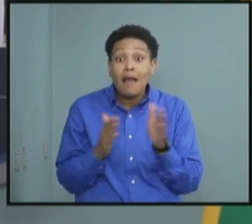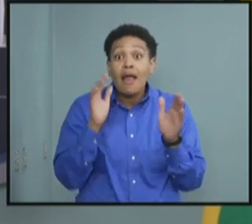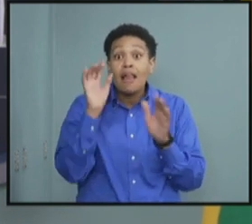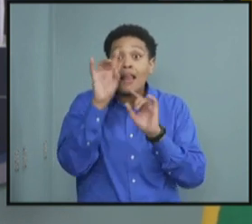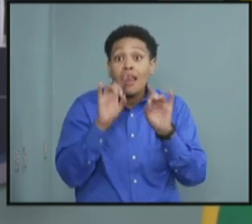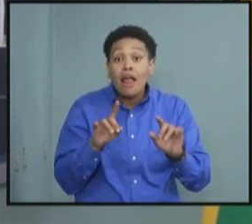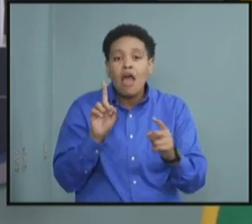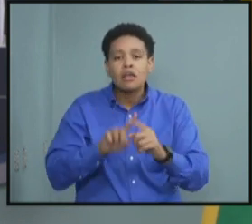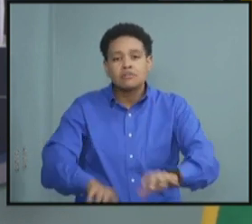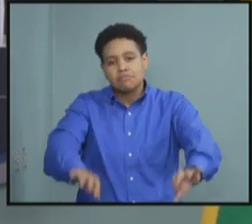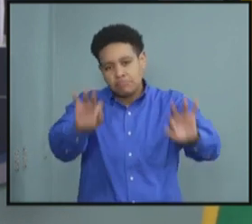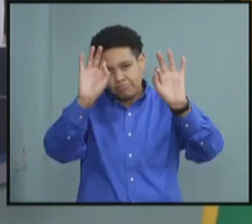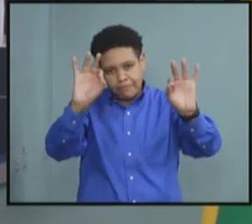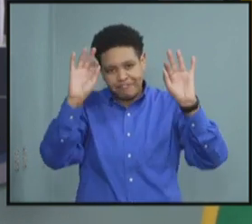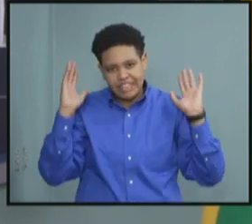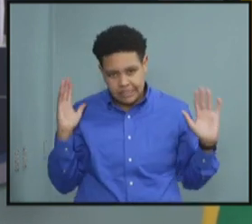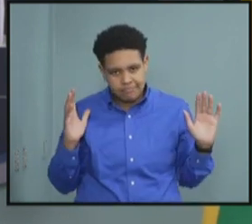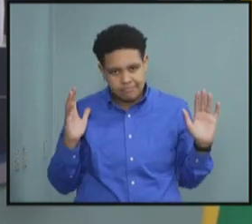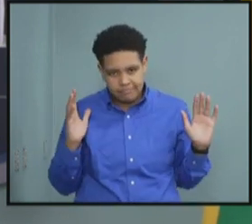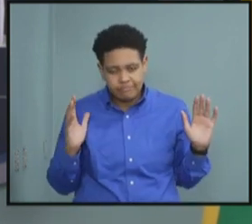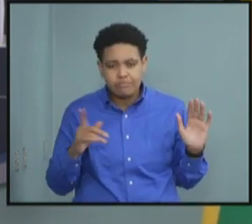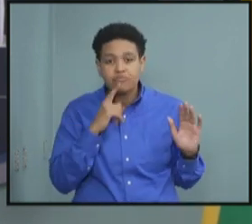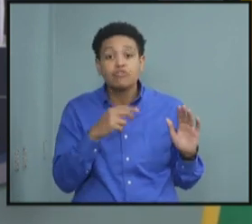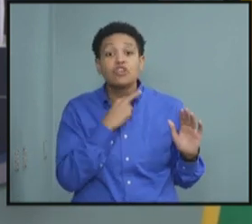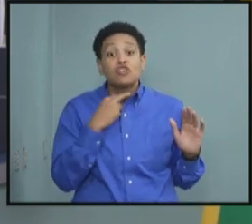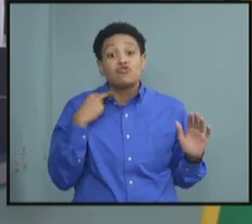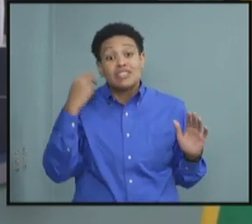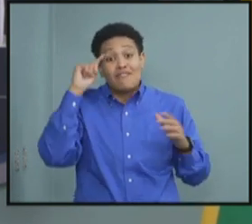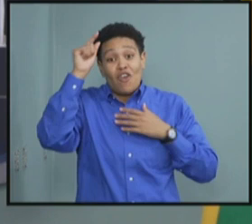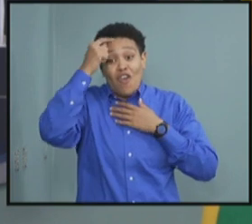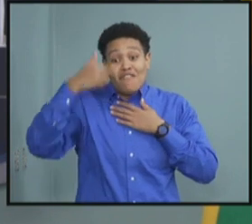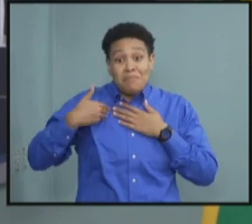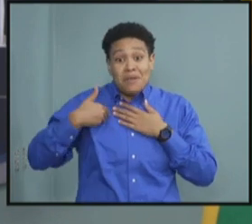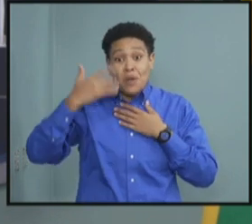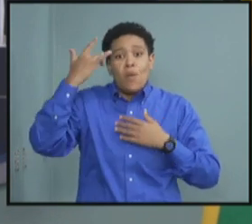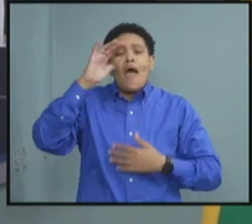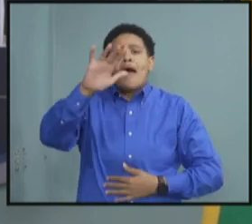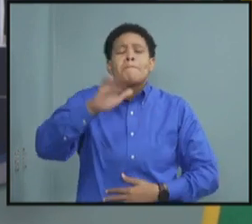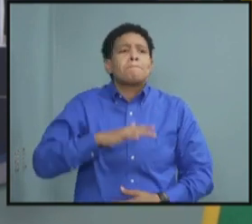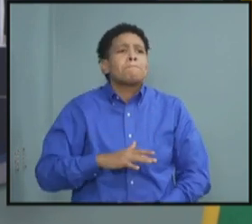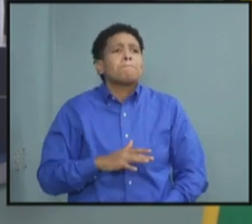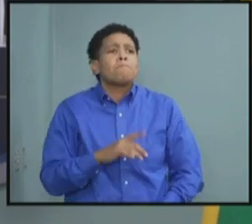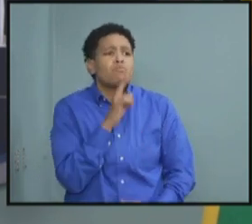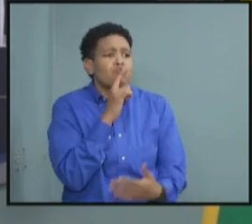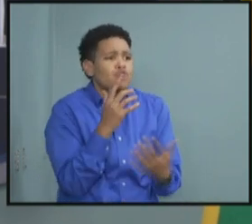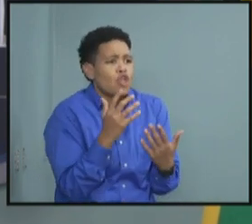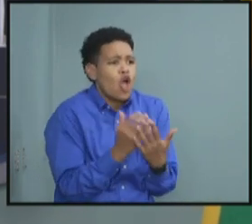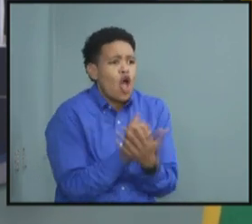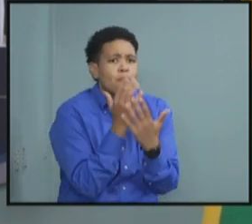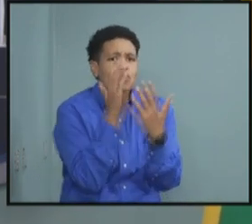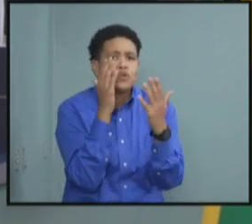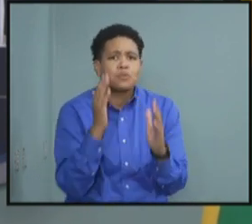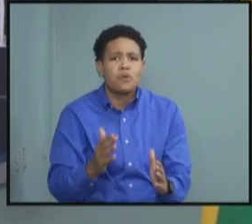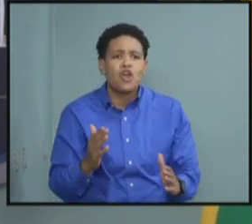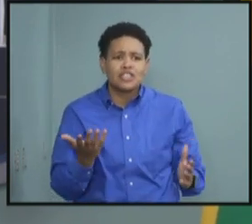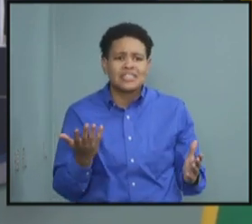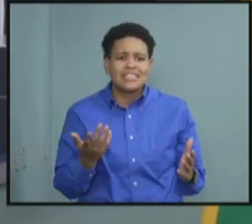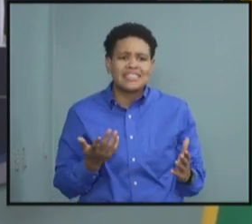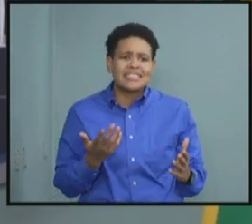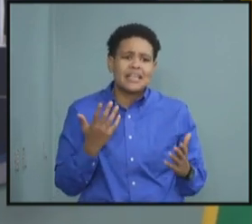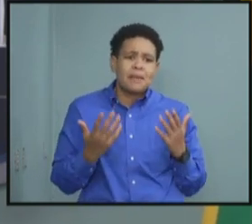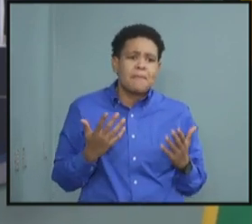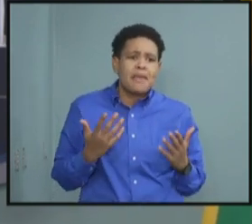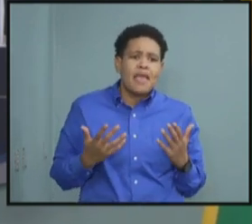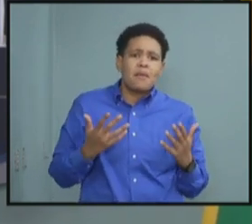are perfected. It's a risk to the government because opportunistic persons